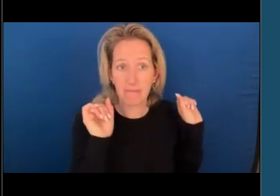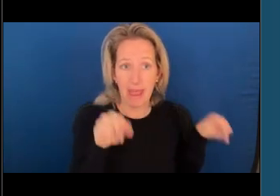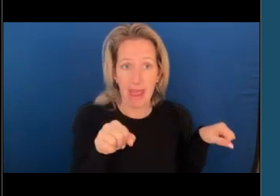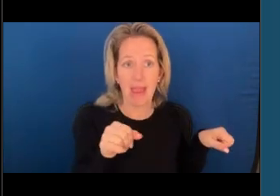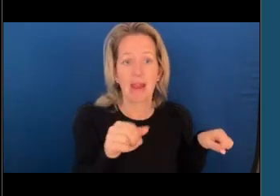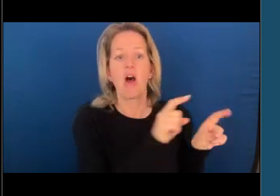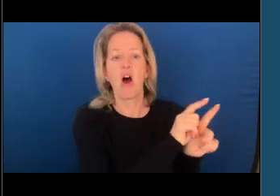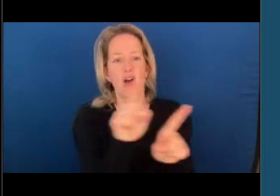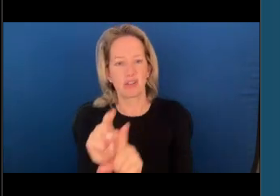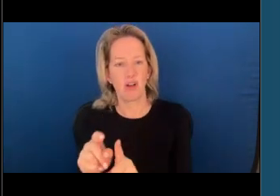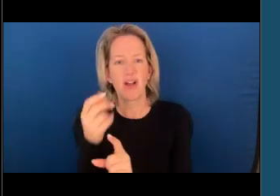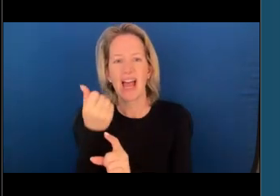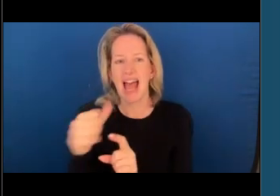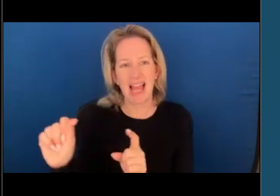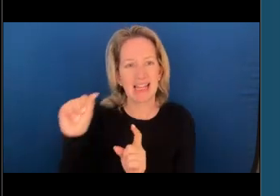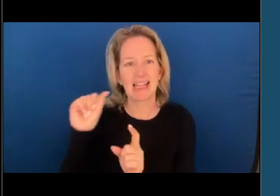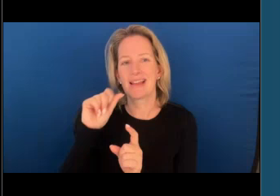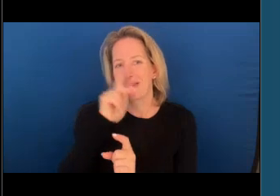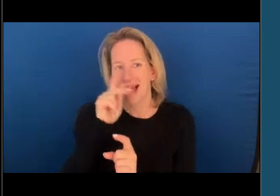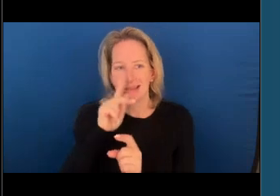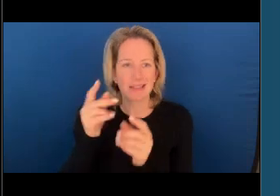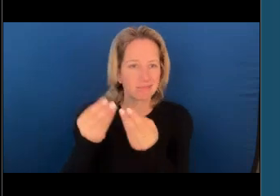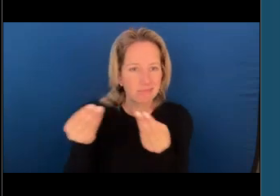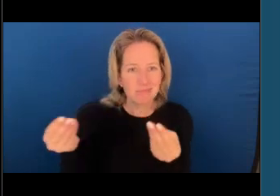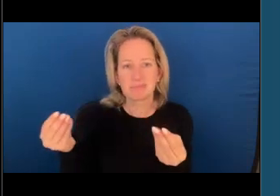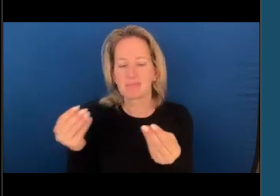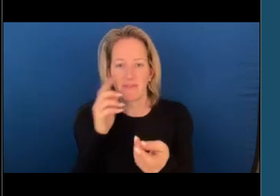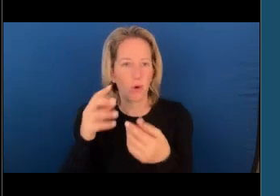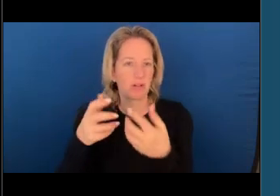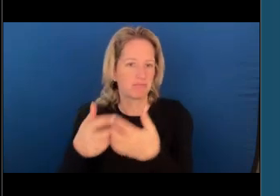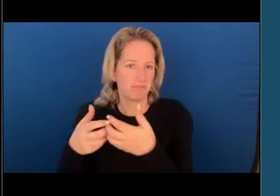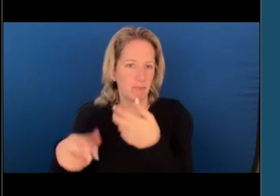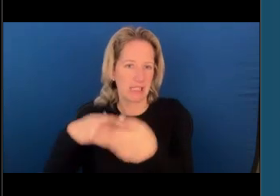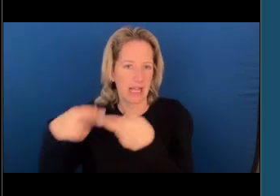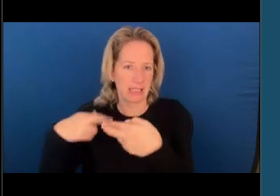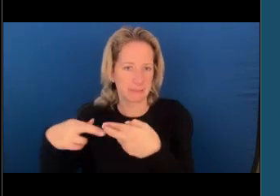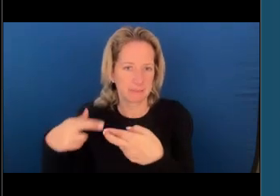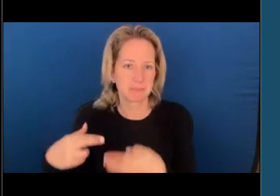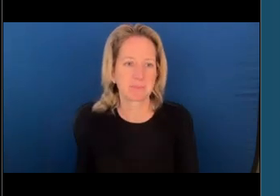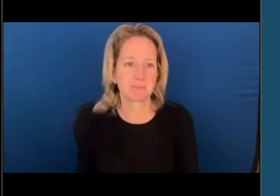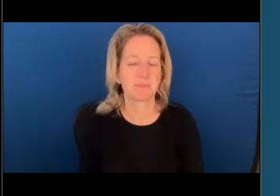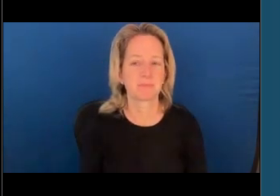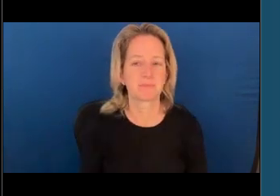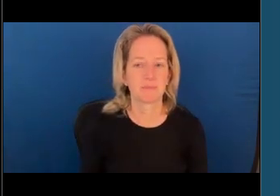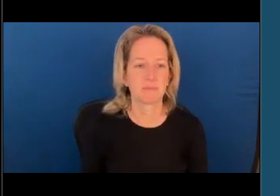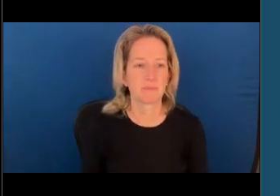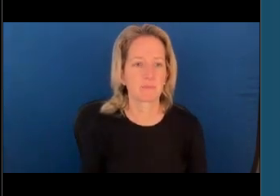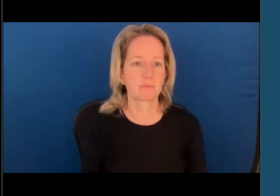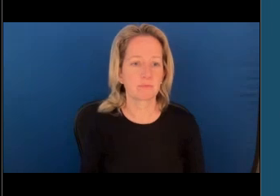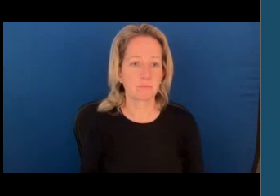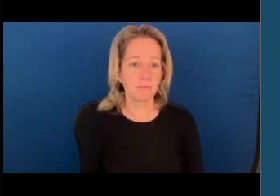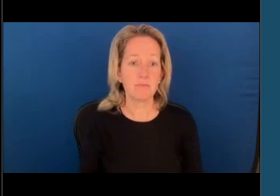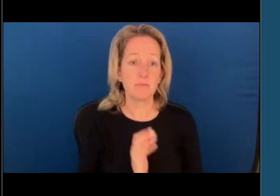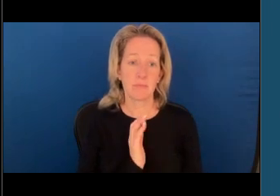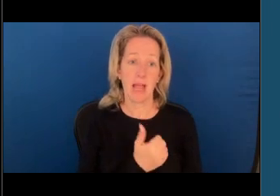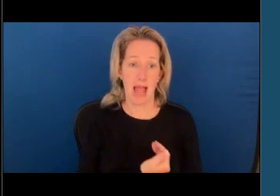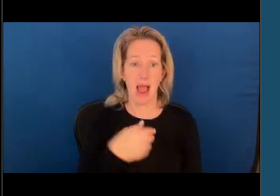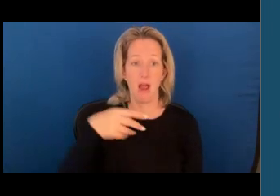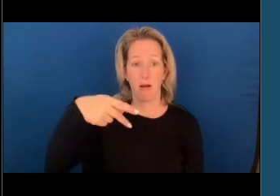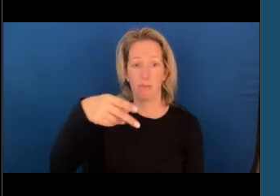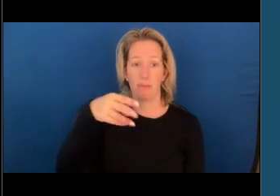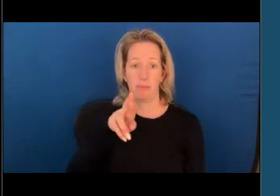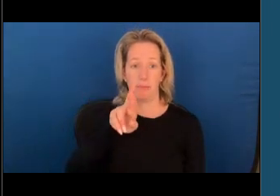plastic material for mechanical recycling. Next slide. So at our PERF, our Plastic Recycling